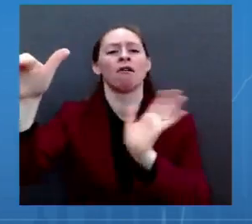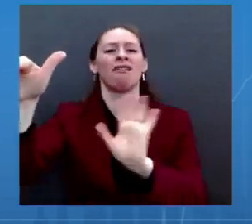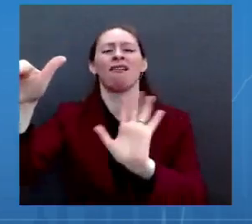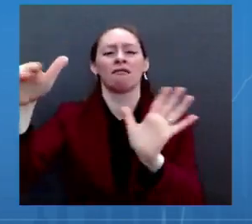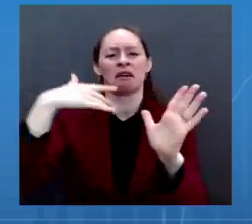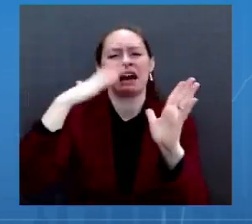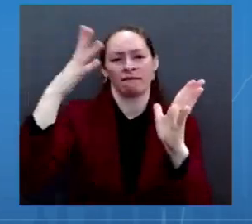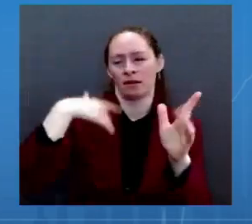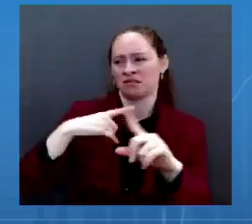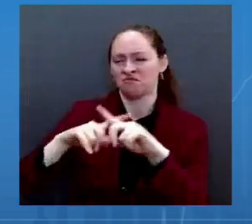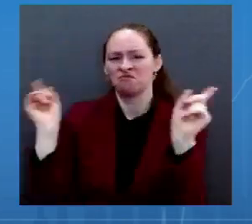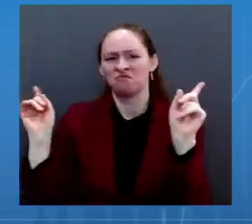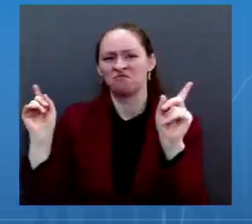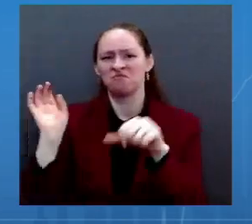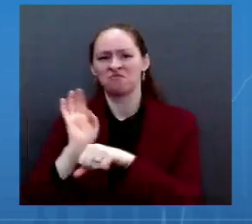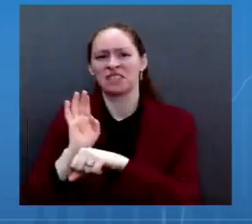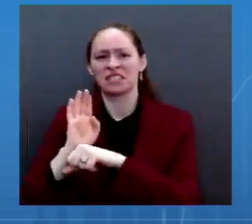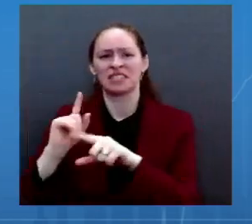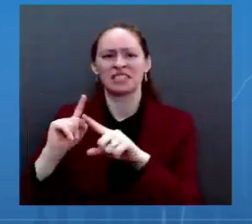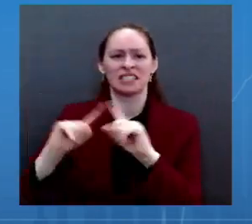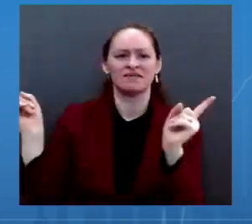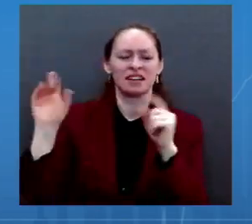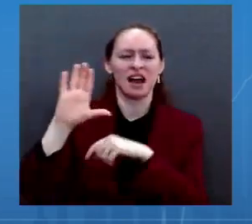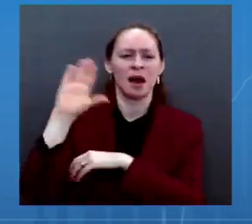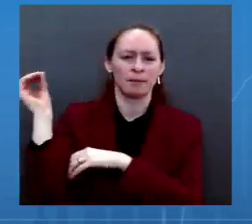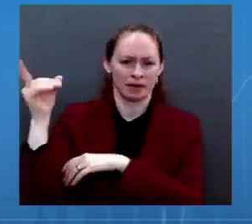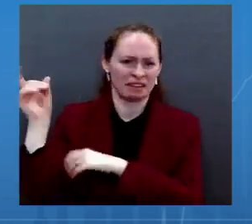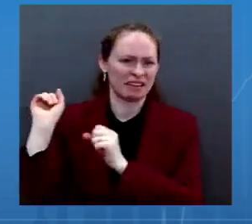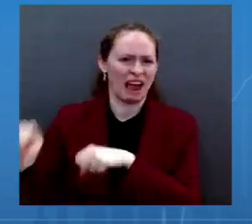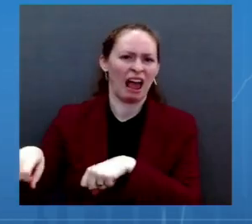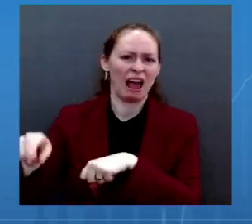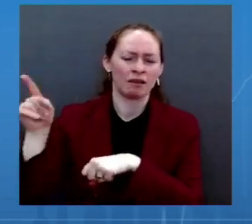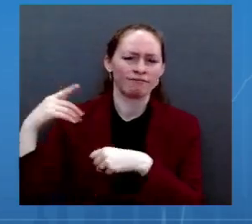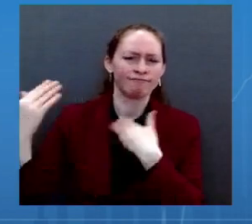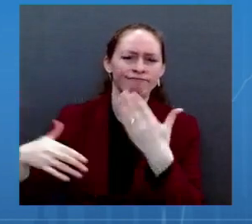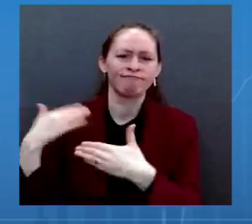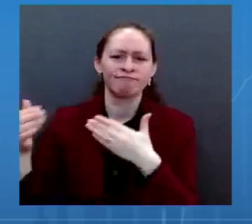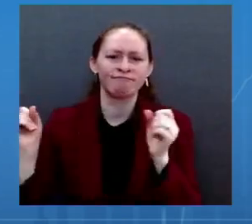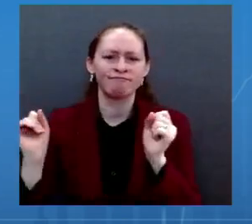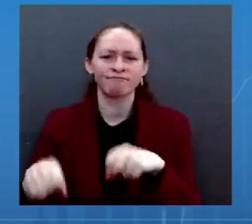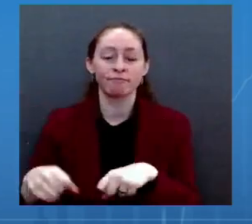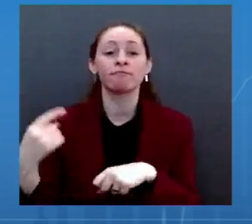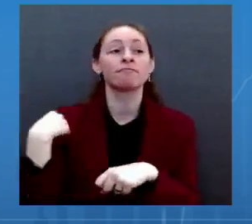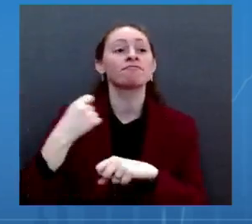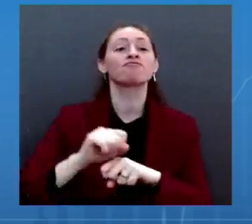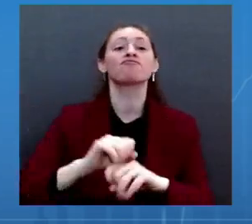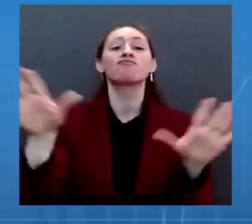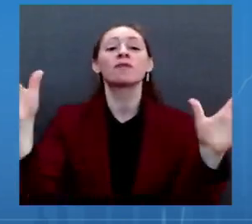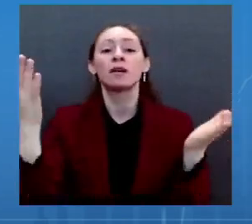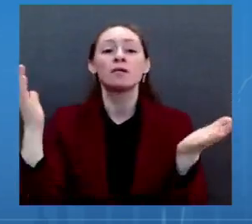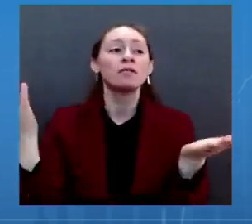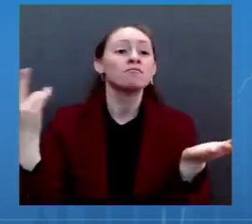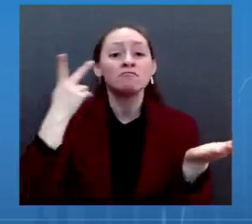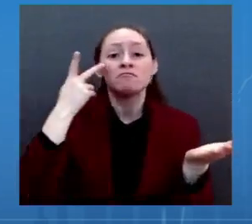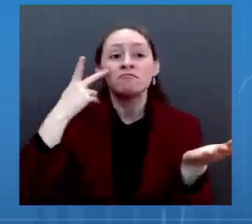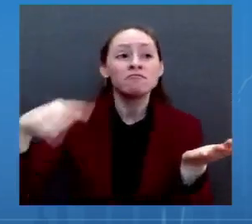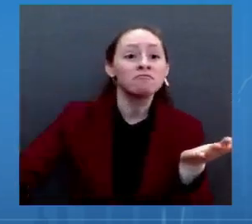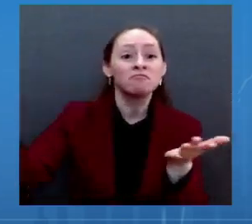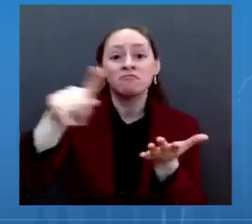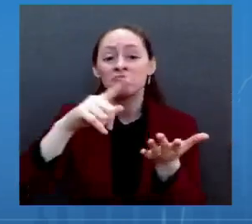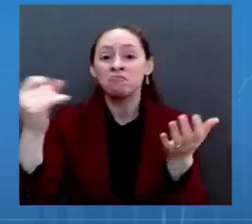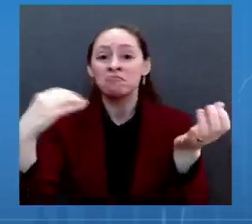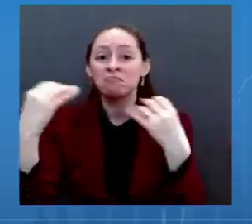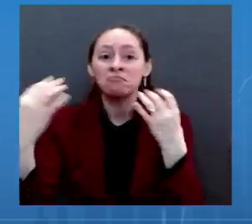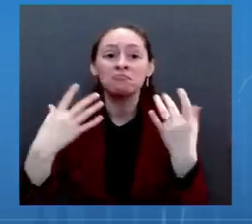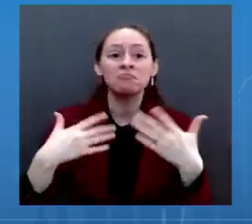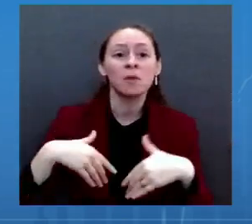contracting process is closed. Deliveries of tests from manufacturers to the U.S. government will begin over the next week